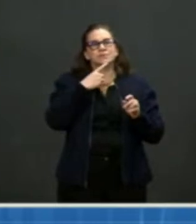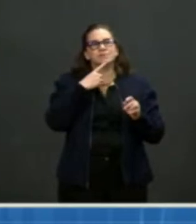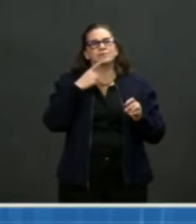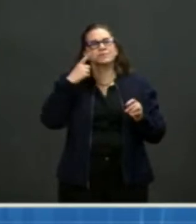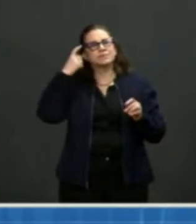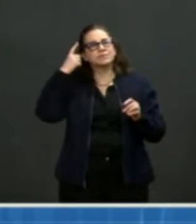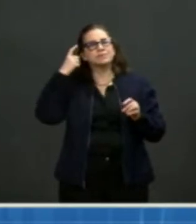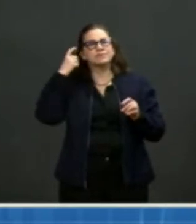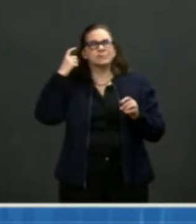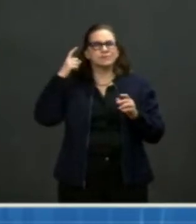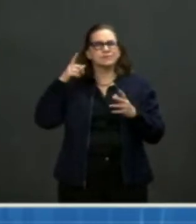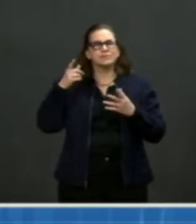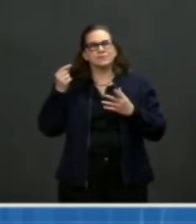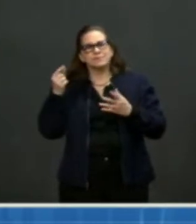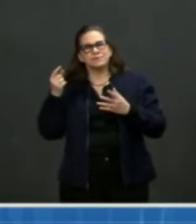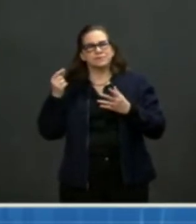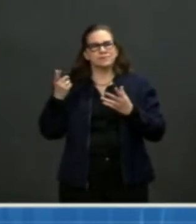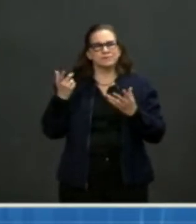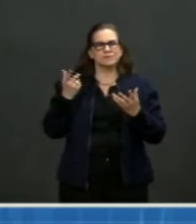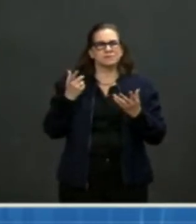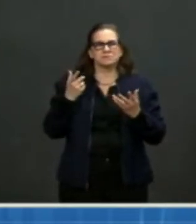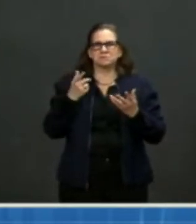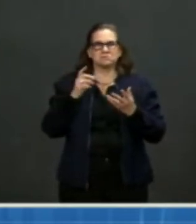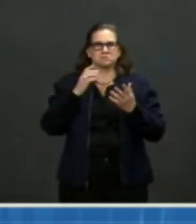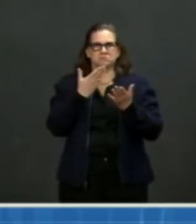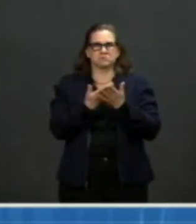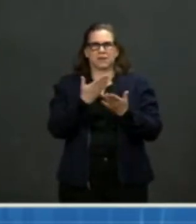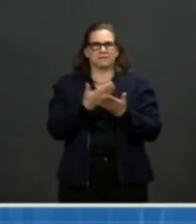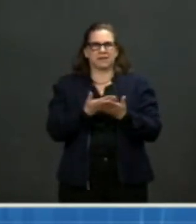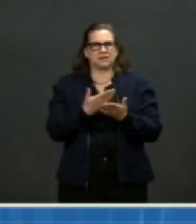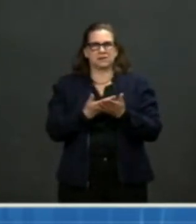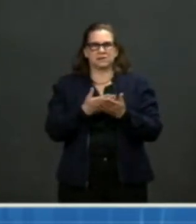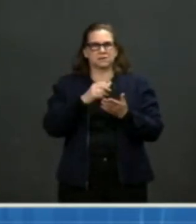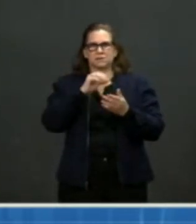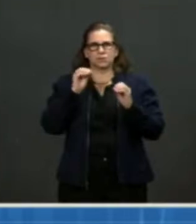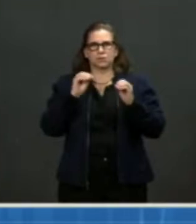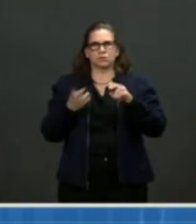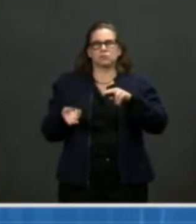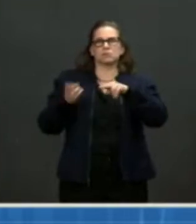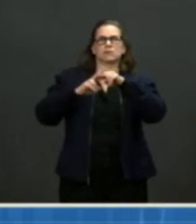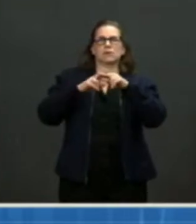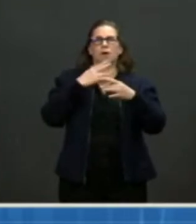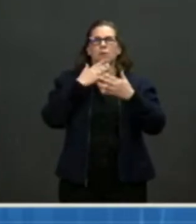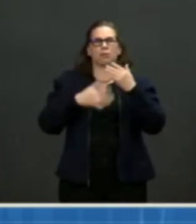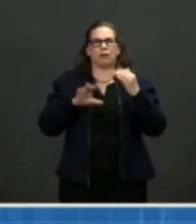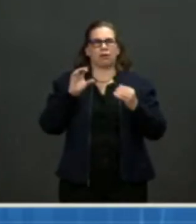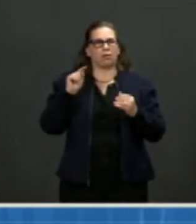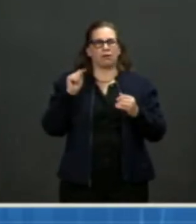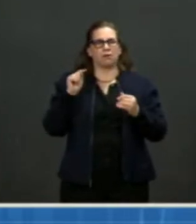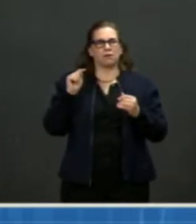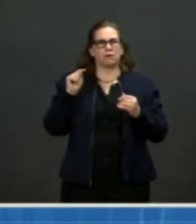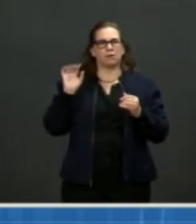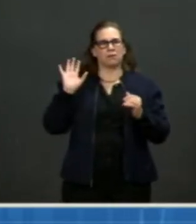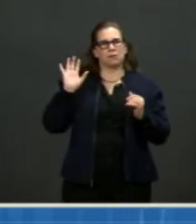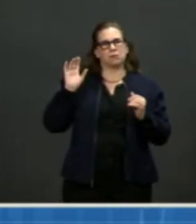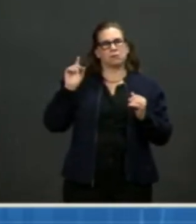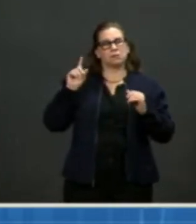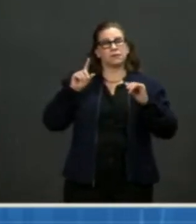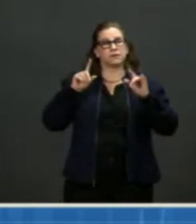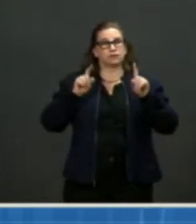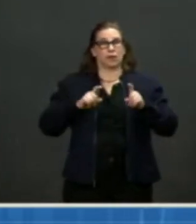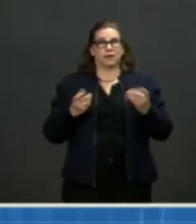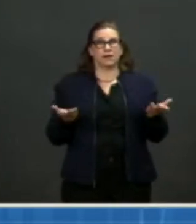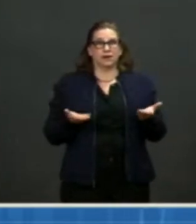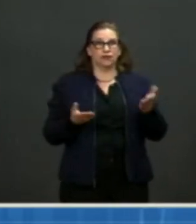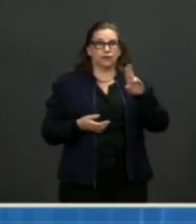note, in the trial that I just reported on, they did also not see this, even though it was only